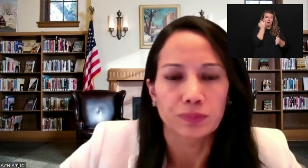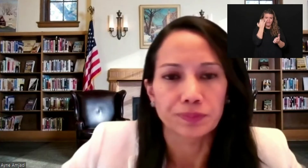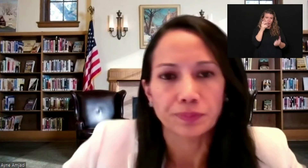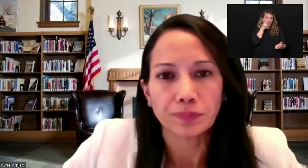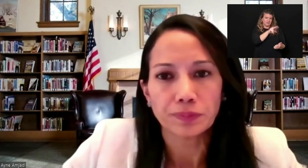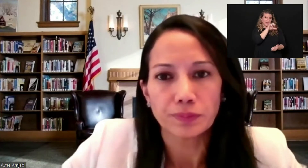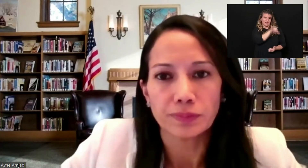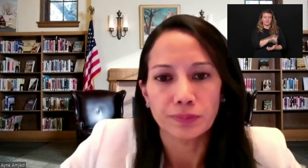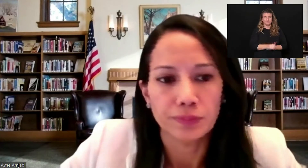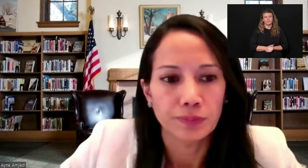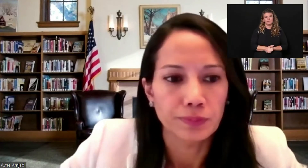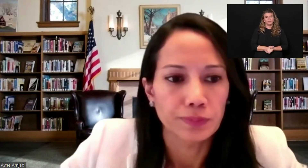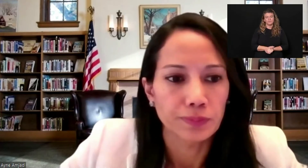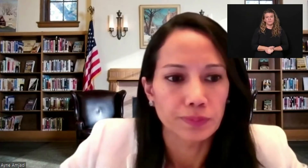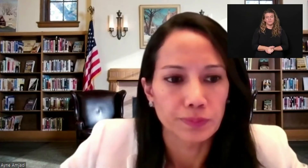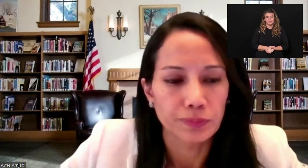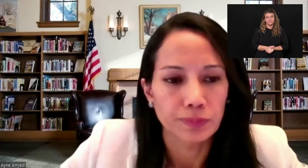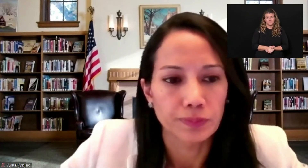Thank you.